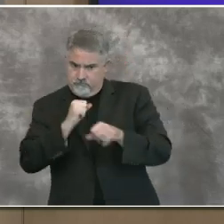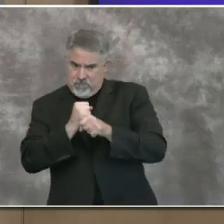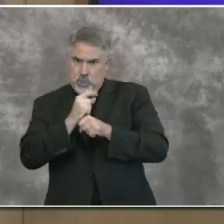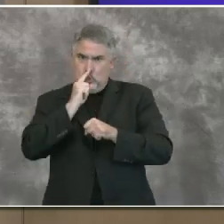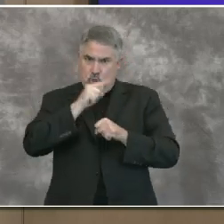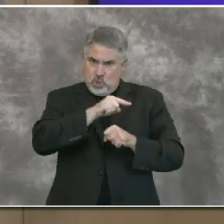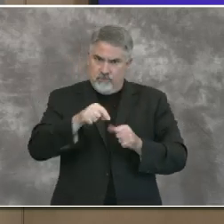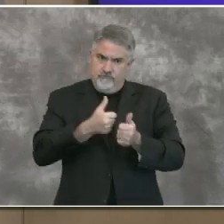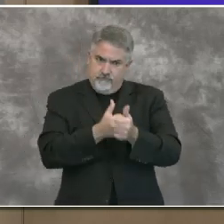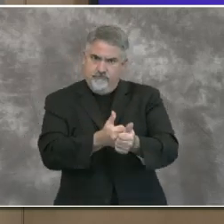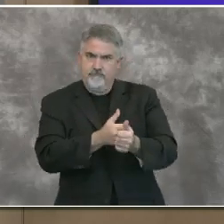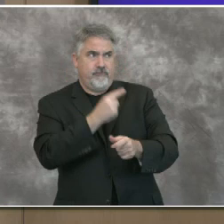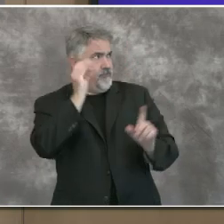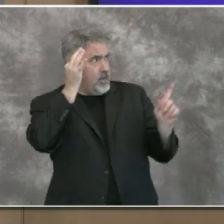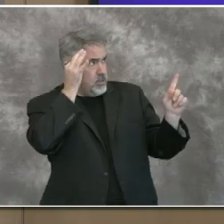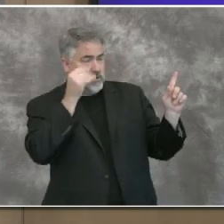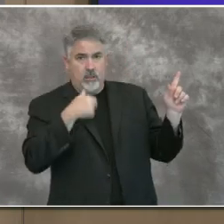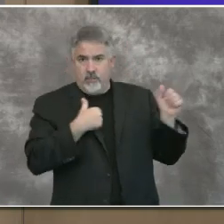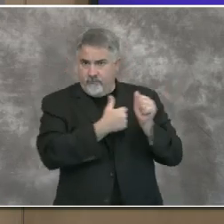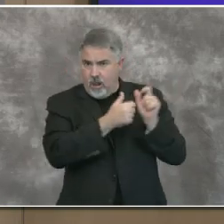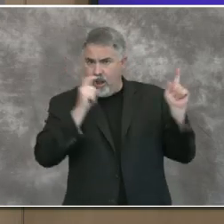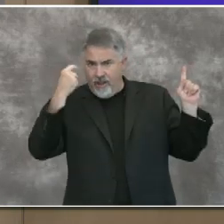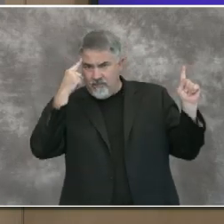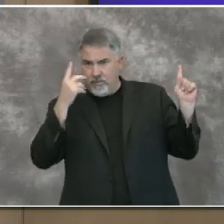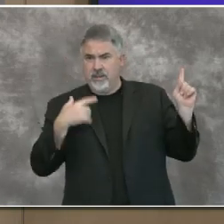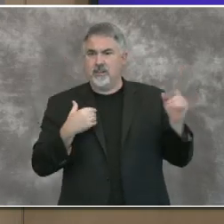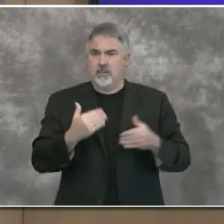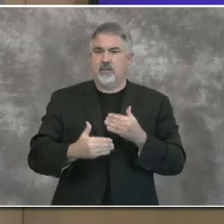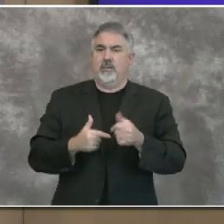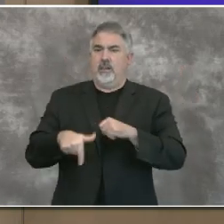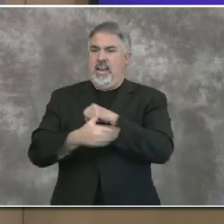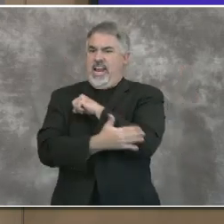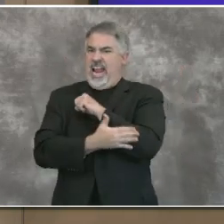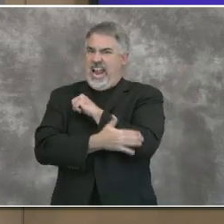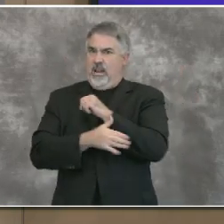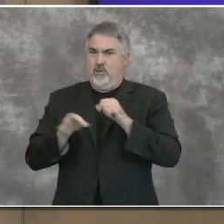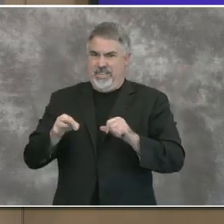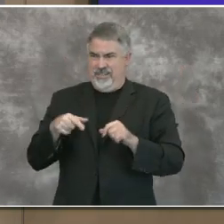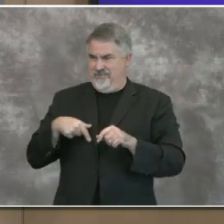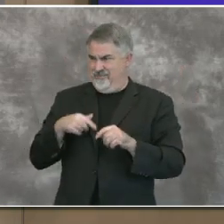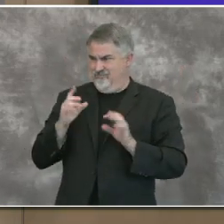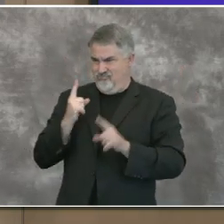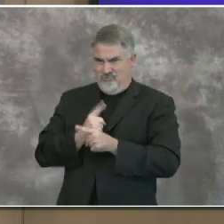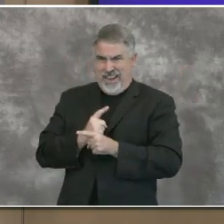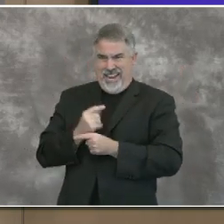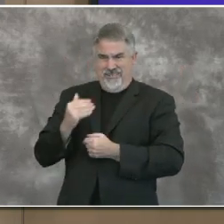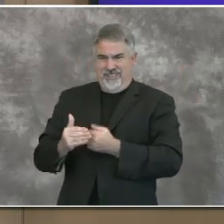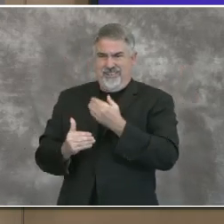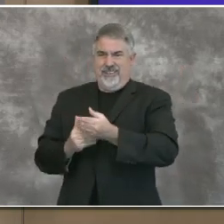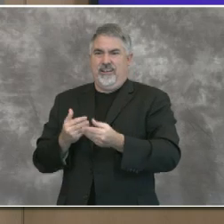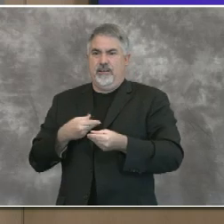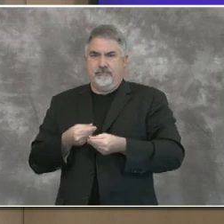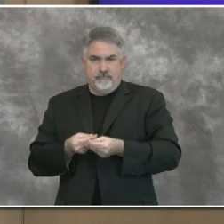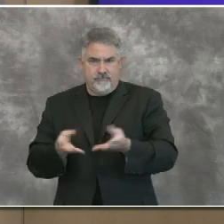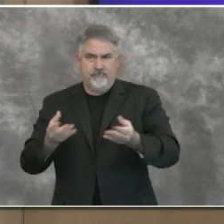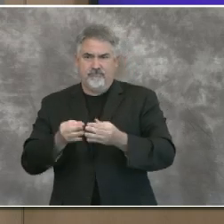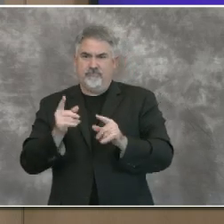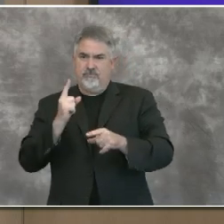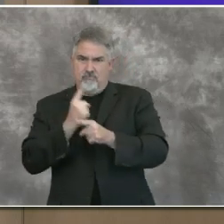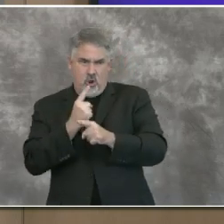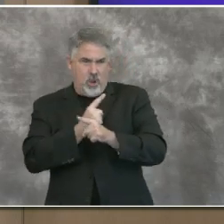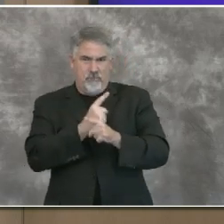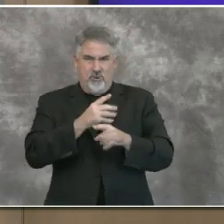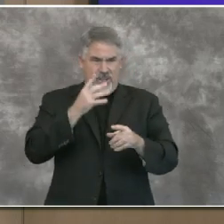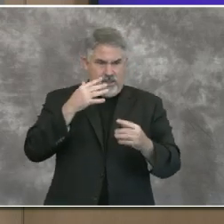maximizing. But as a county, we want to increase our capacity to continue to evaluate, coordinate, and integrate these as seamlessly as